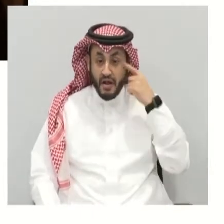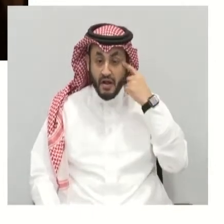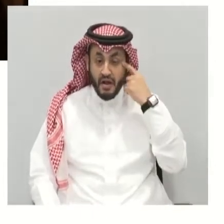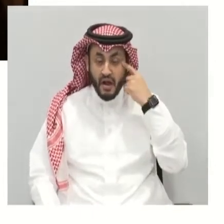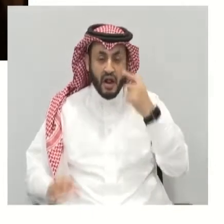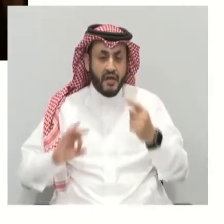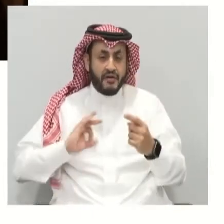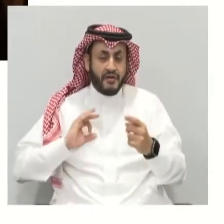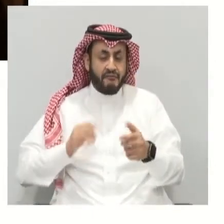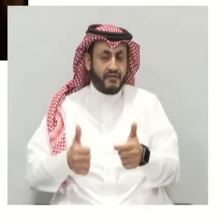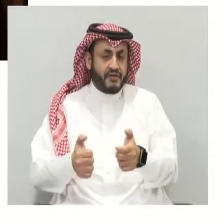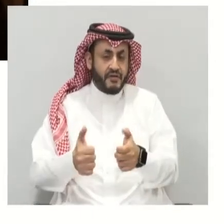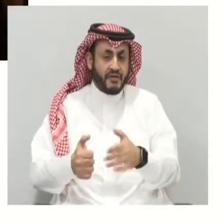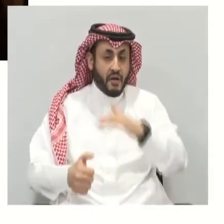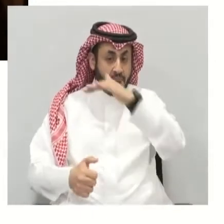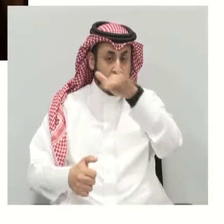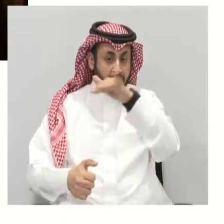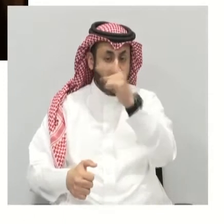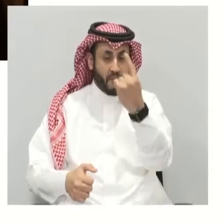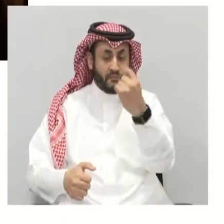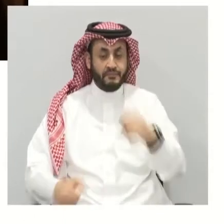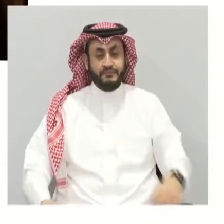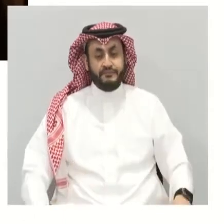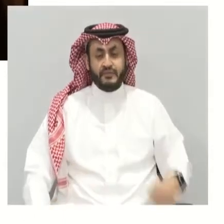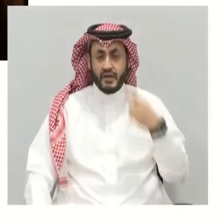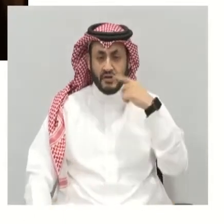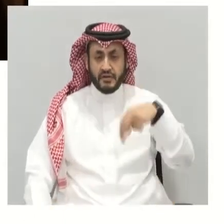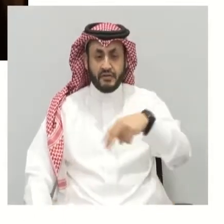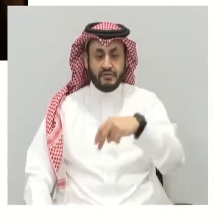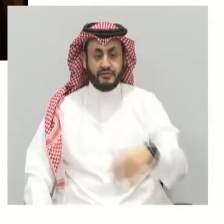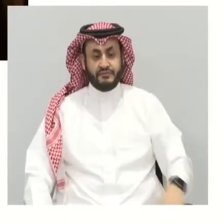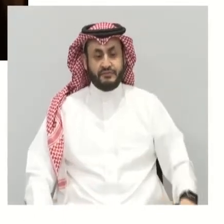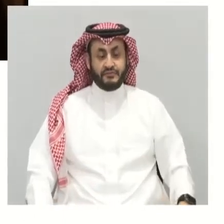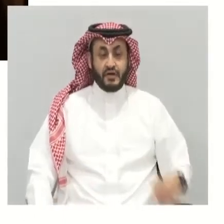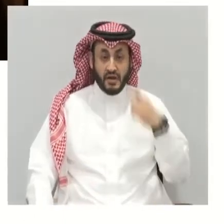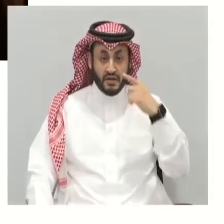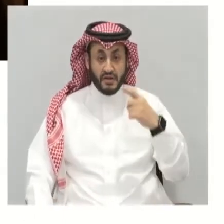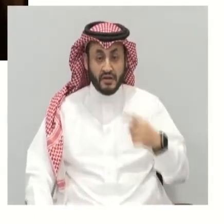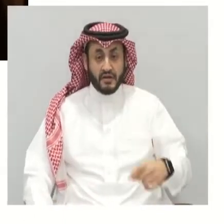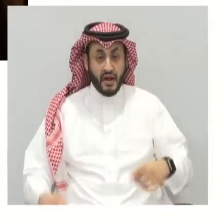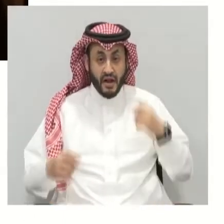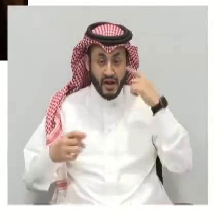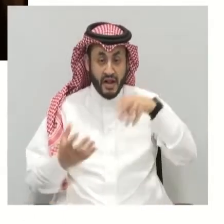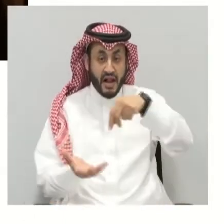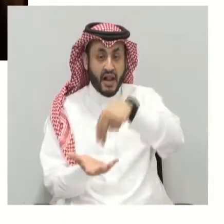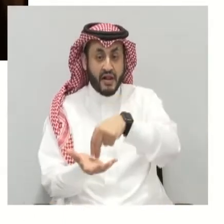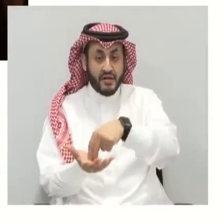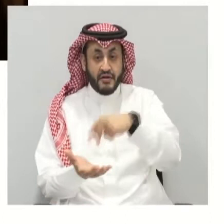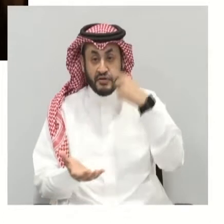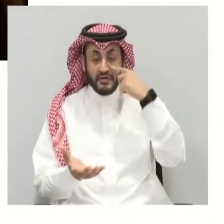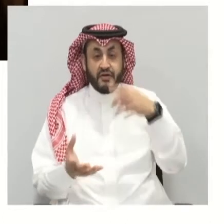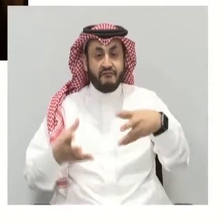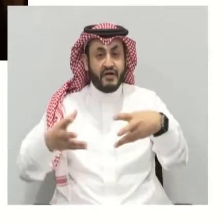of video games. You walk around COEX Mall in Seoul on the weekend and you